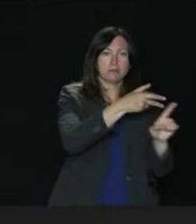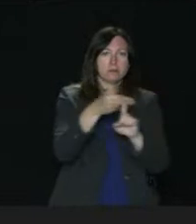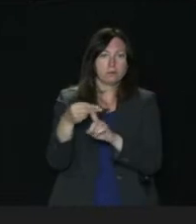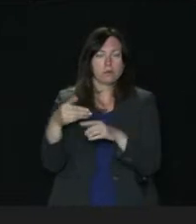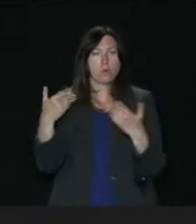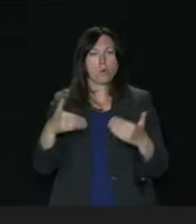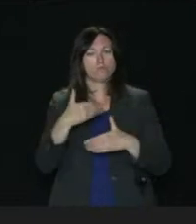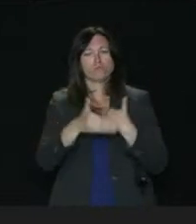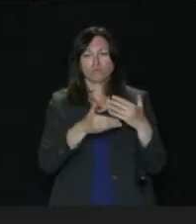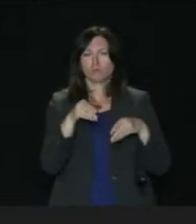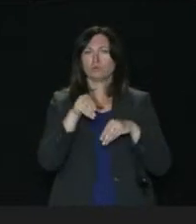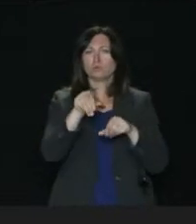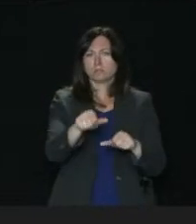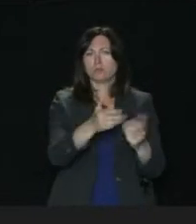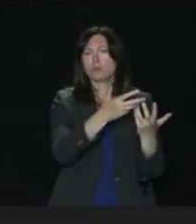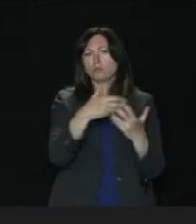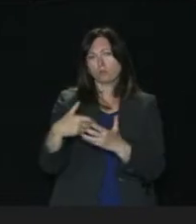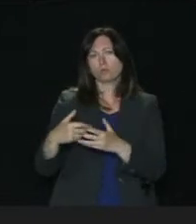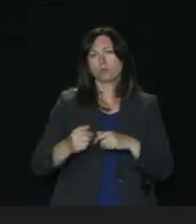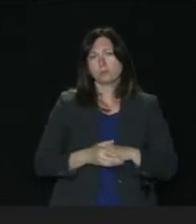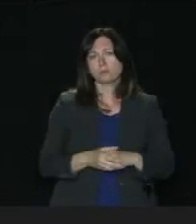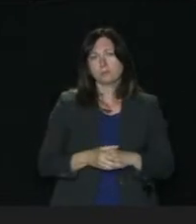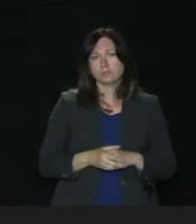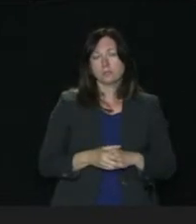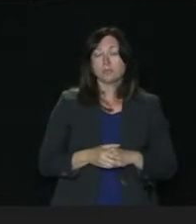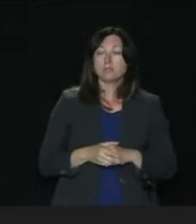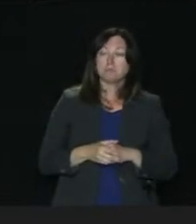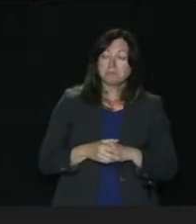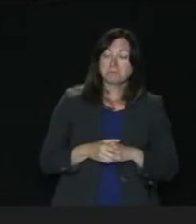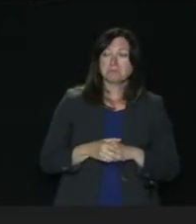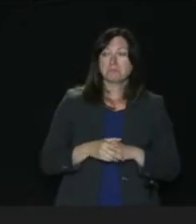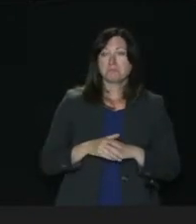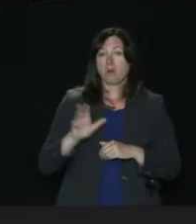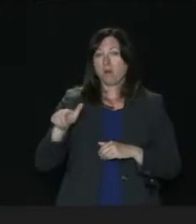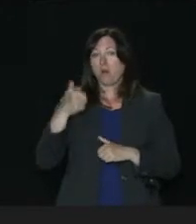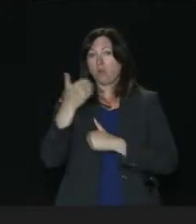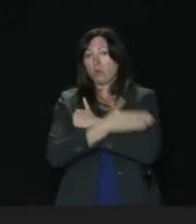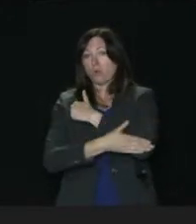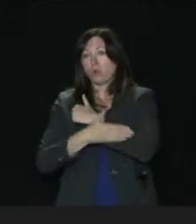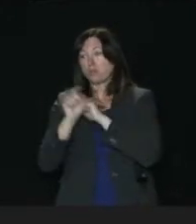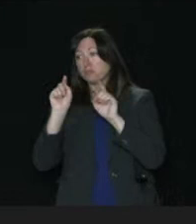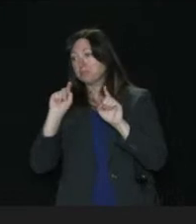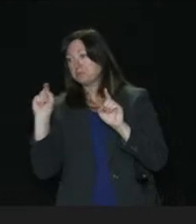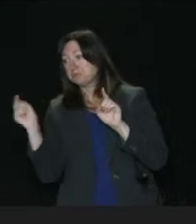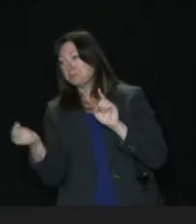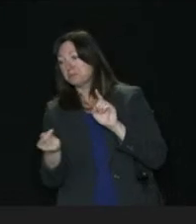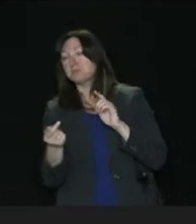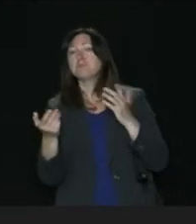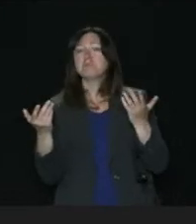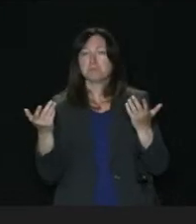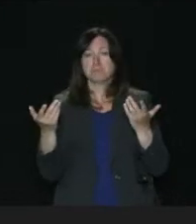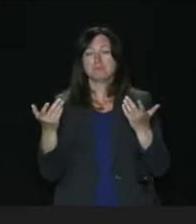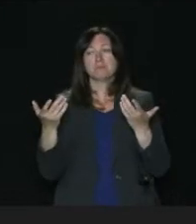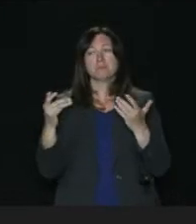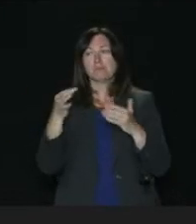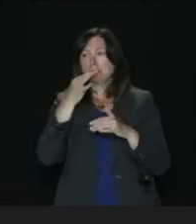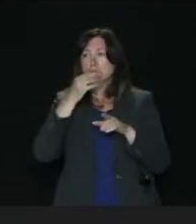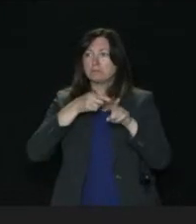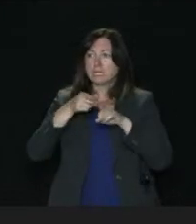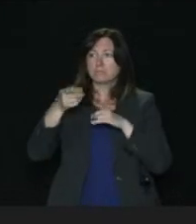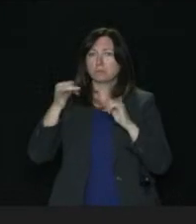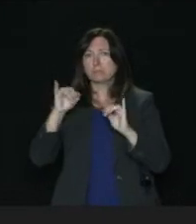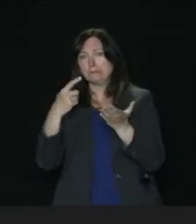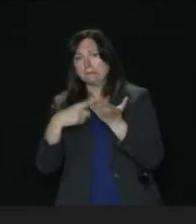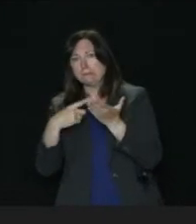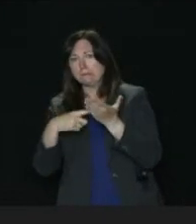administration by provinces and territories. Based on what we're seeing around the world, certainly the experts are still discussing what might be sort of